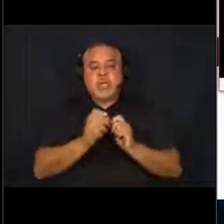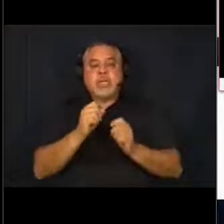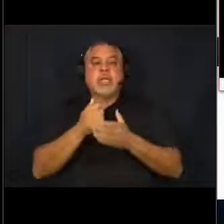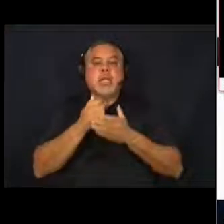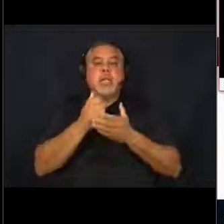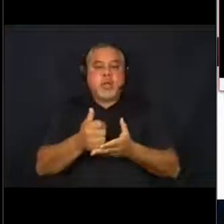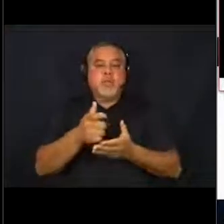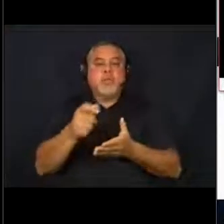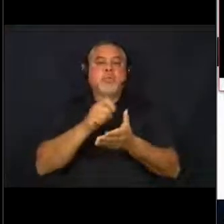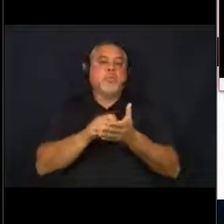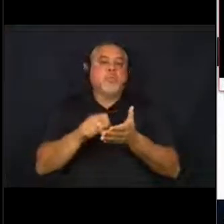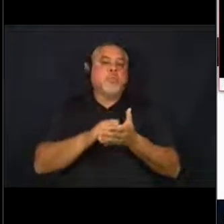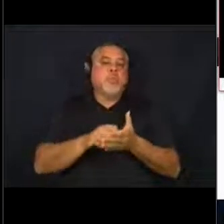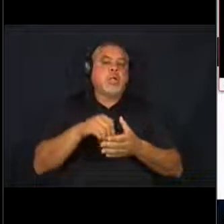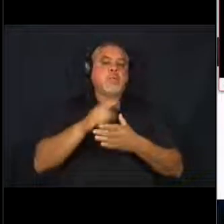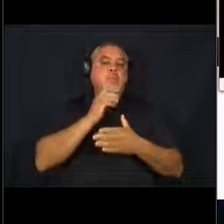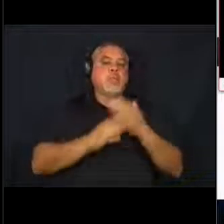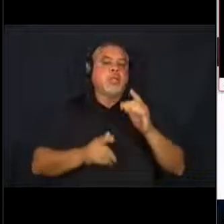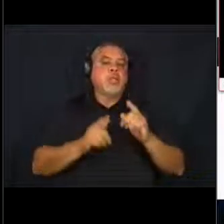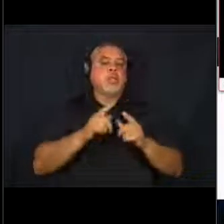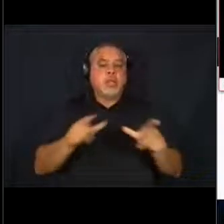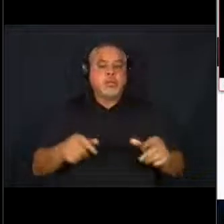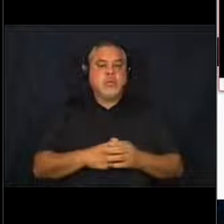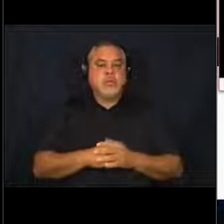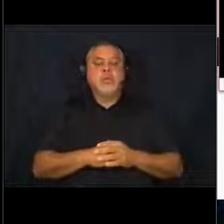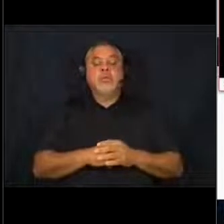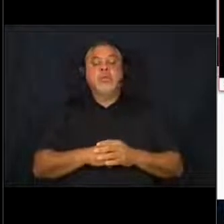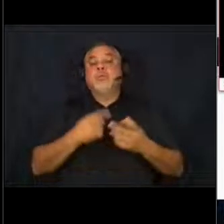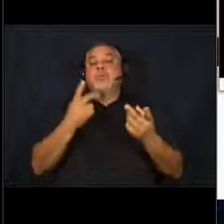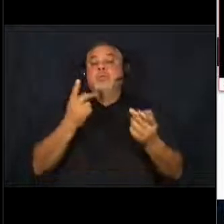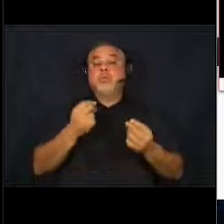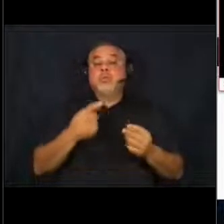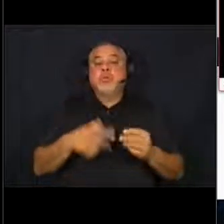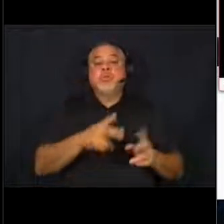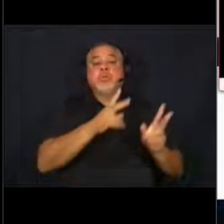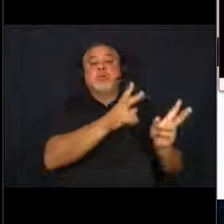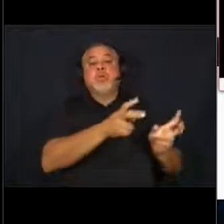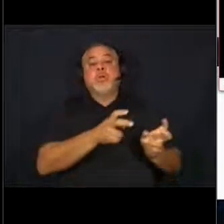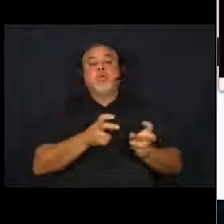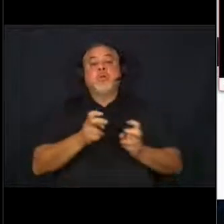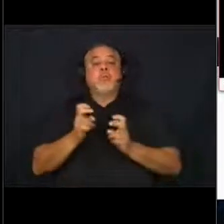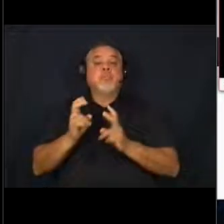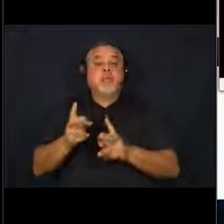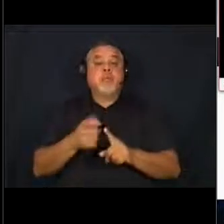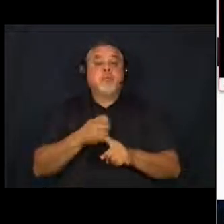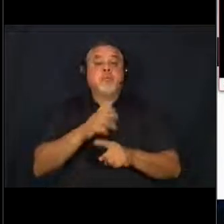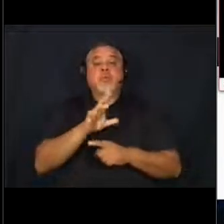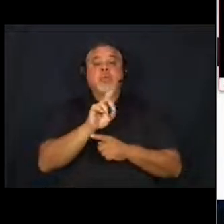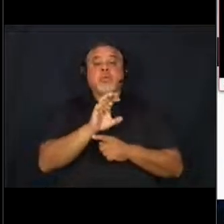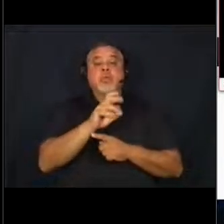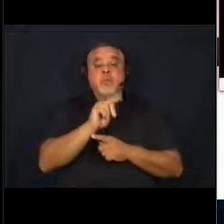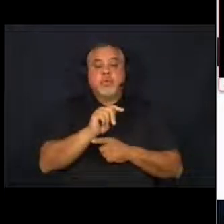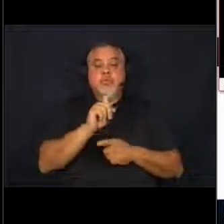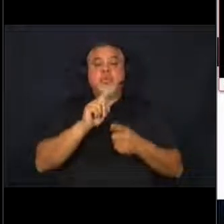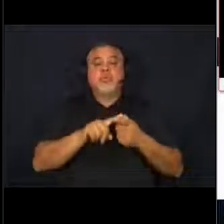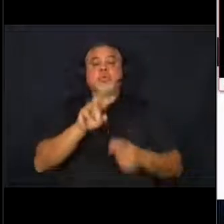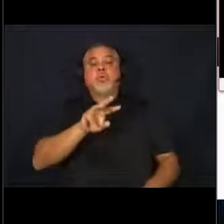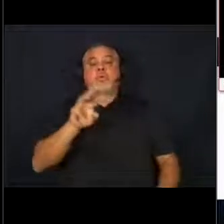you write in plain language. What you do is you copy and paste from your document into the